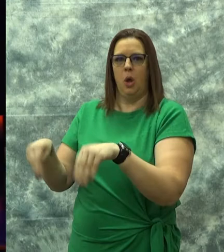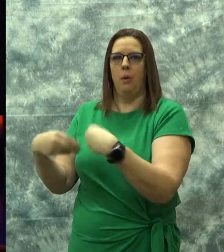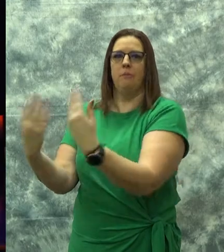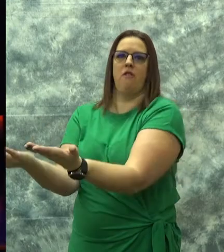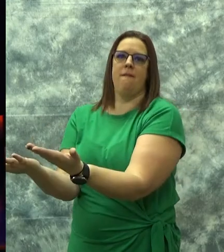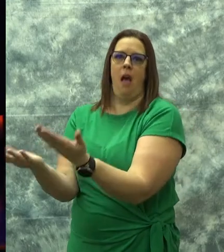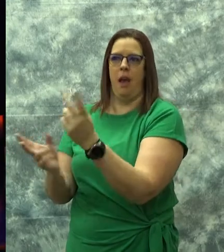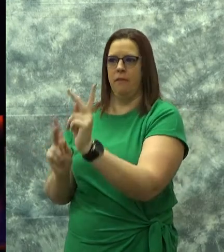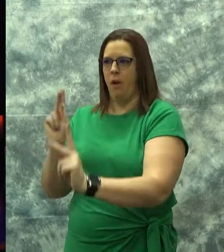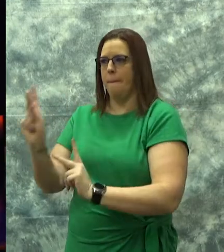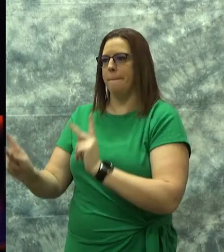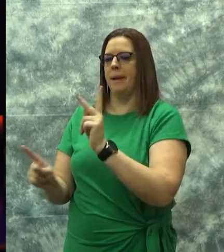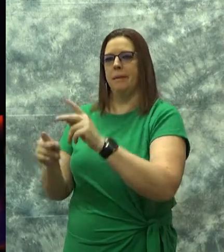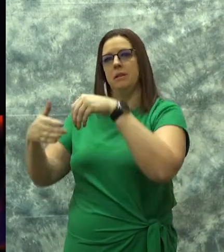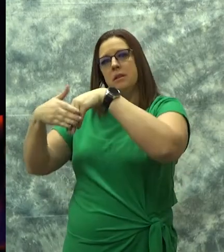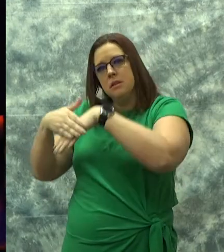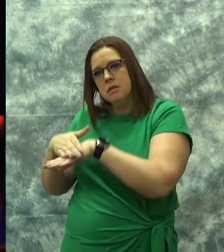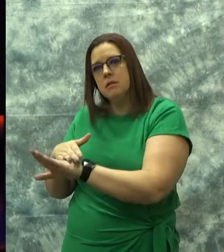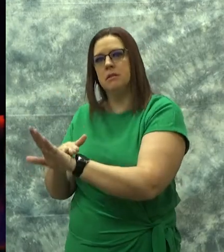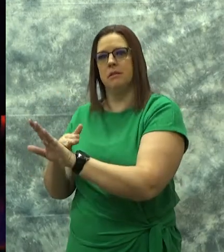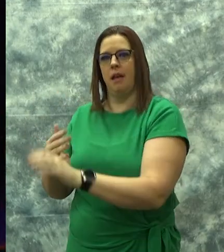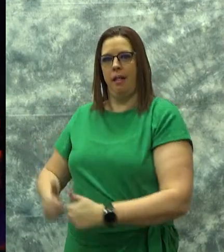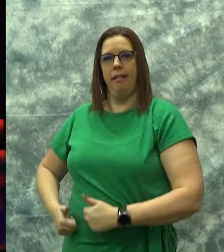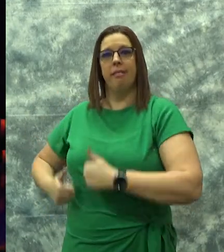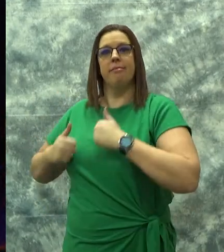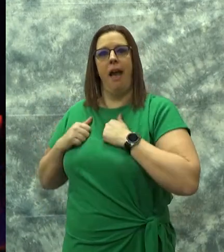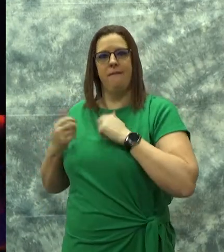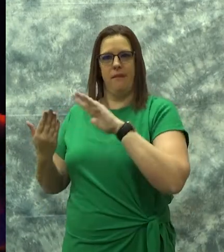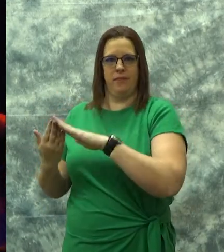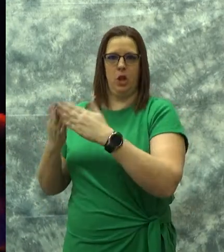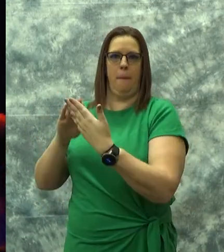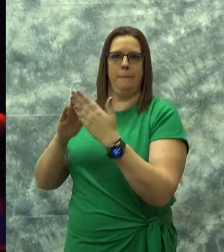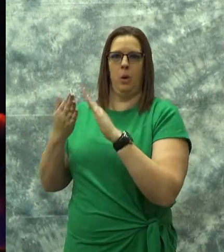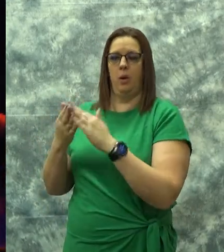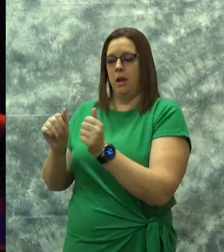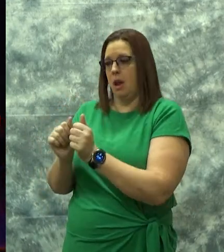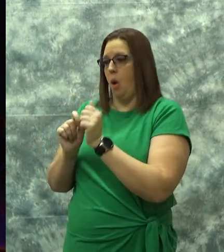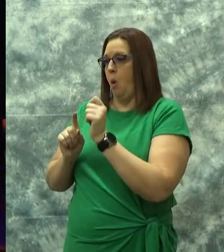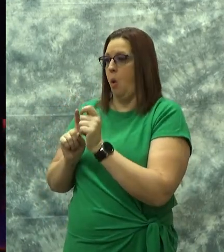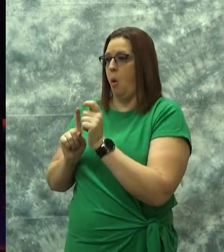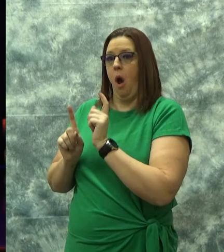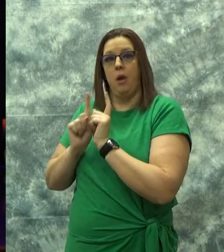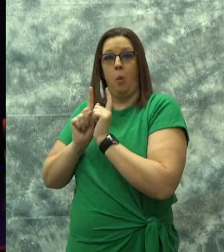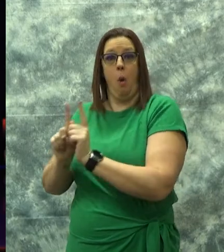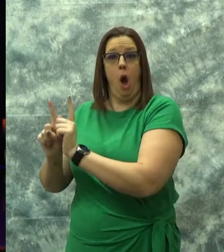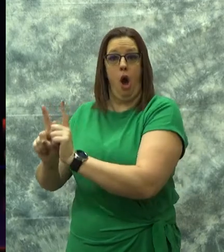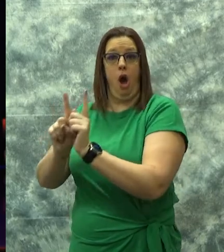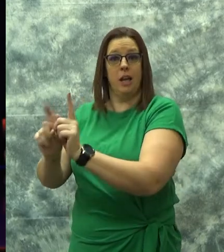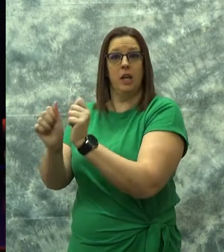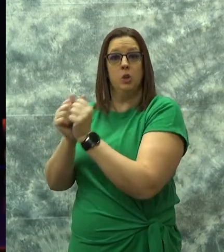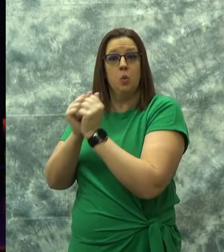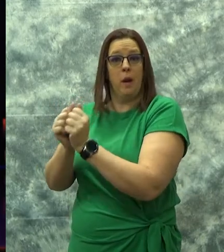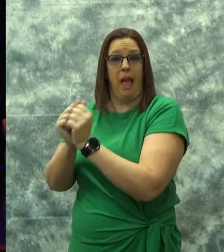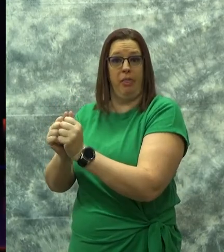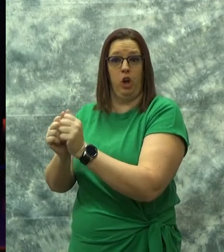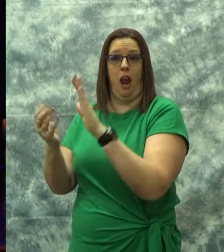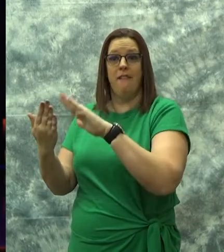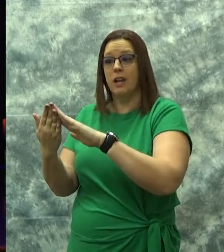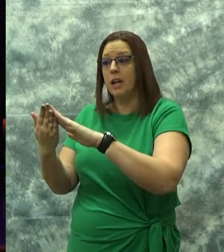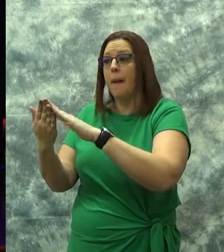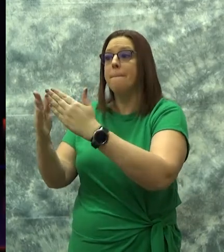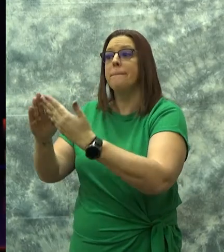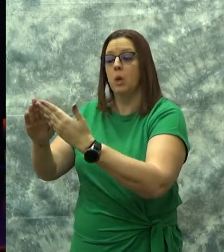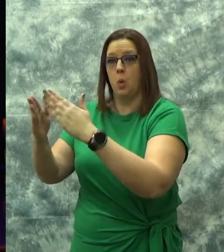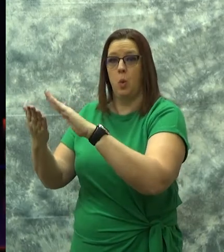we provide for people to come into the life of the community and walk together in community, because that's the